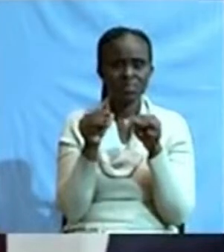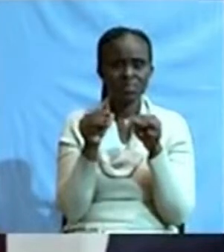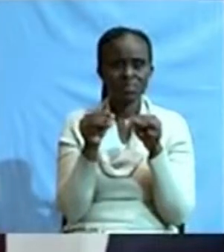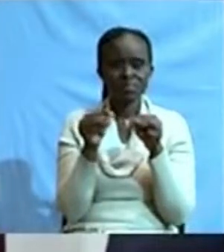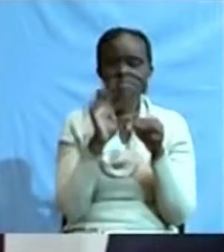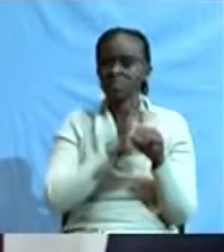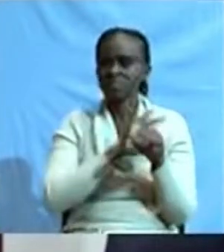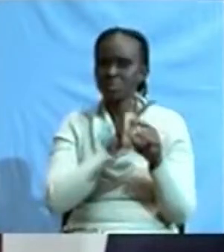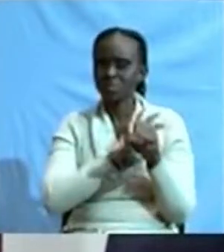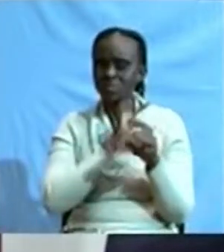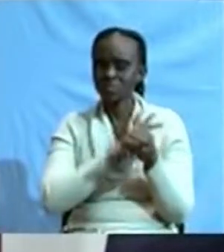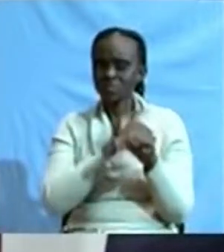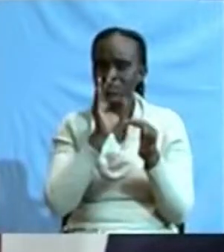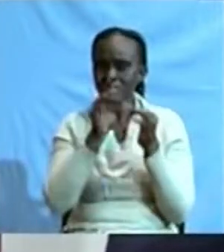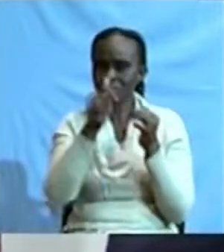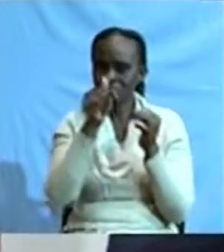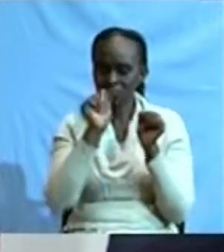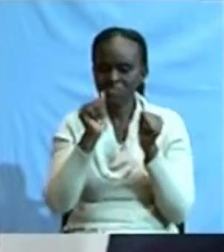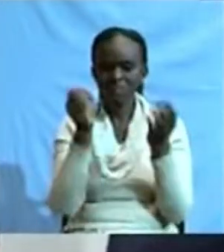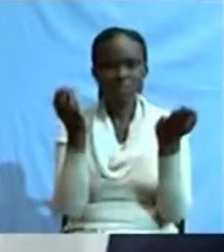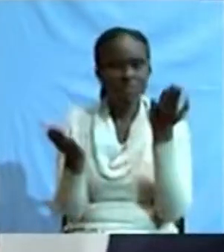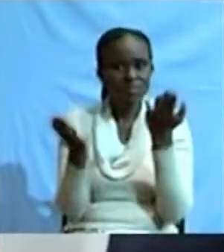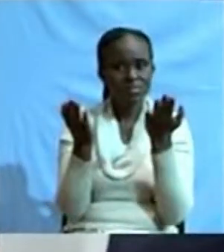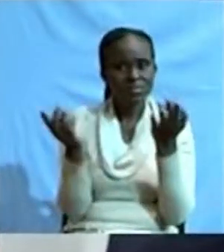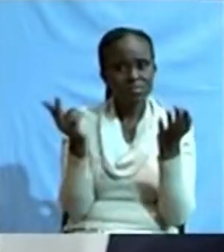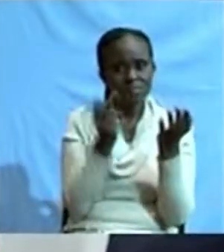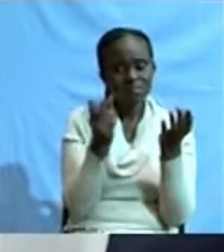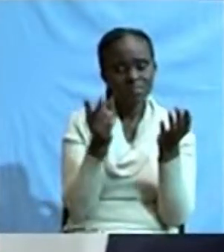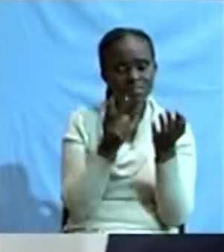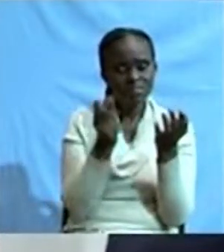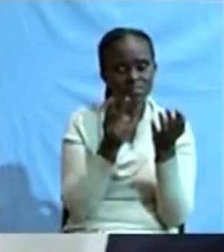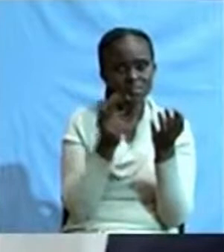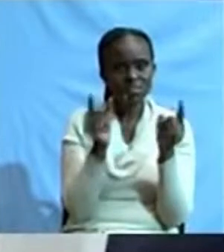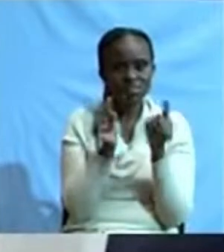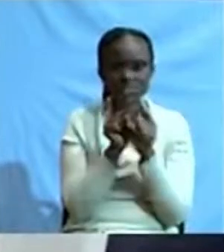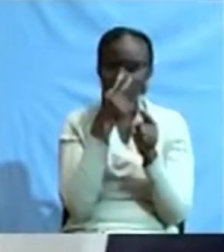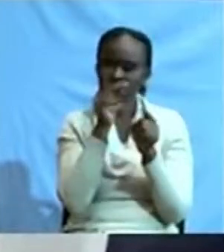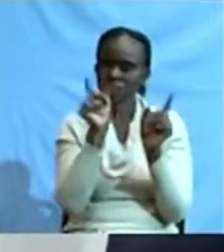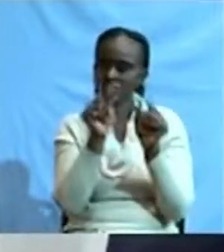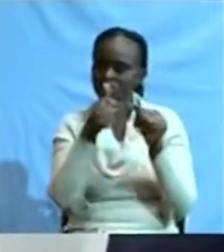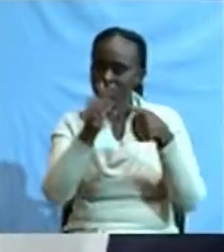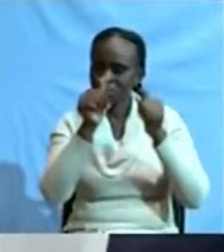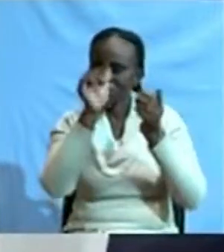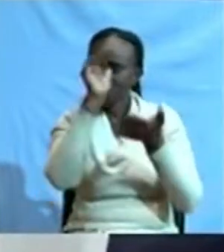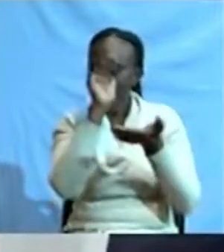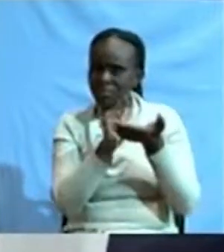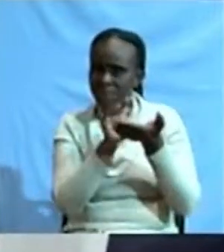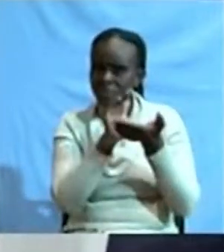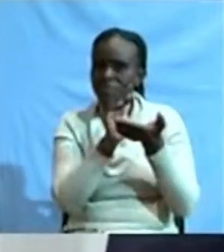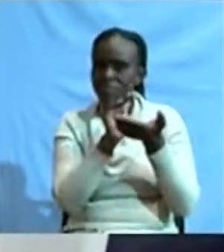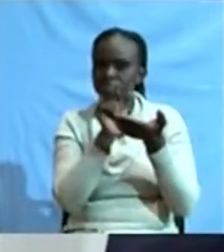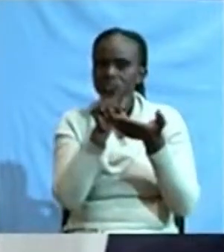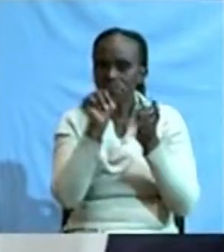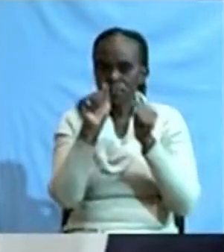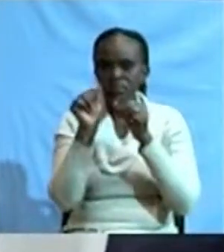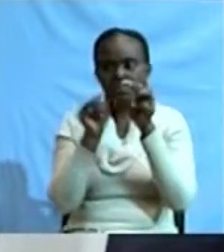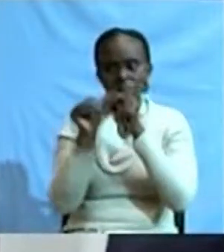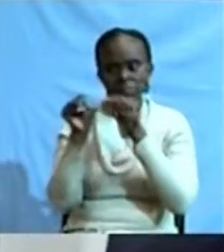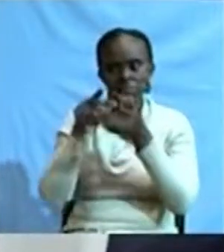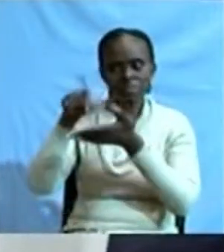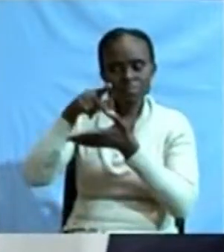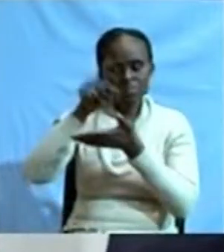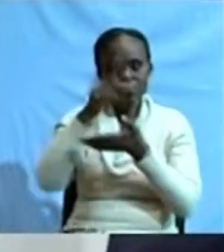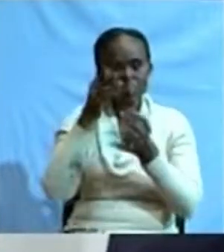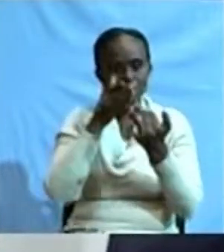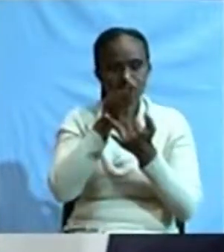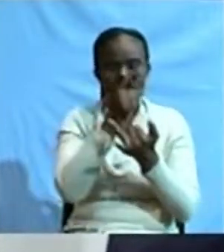the salaries. So if you can compare the two and see where you can reduce, and then you can manage to pay through